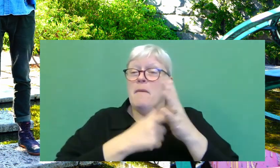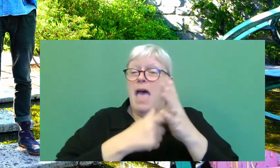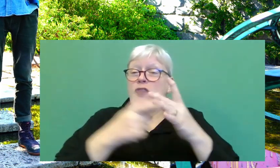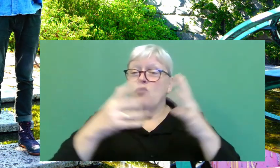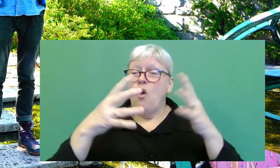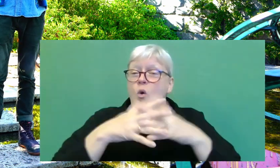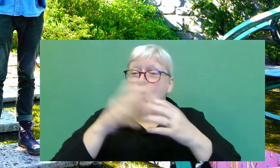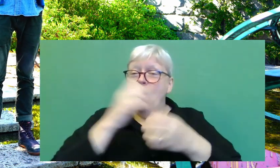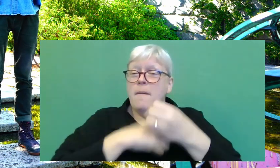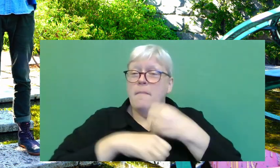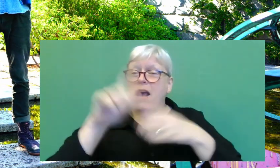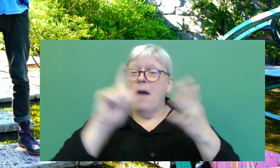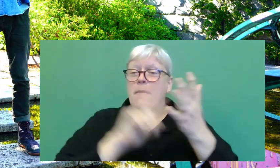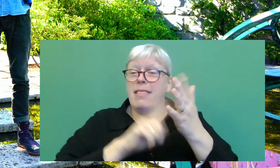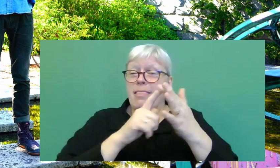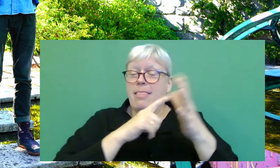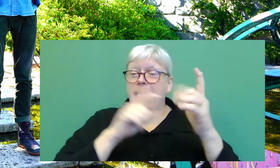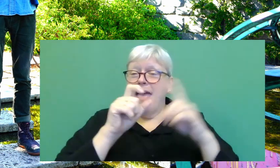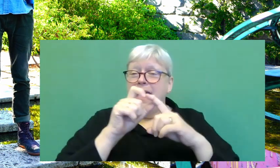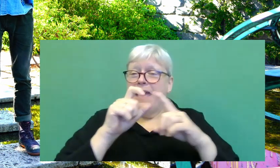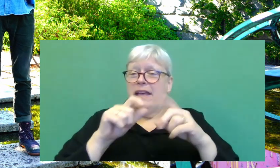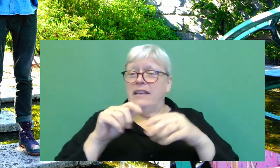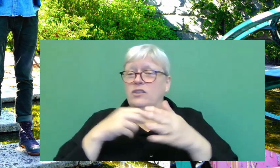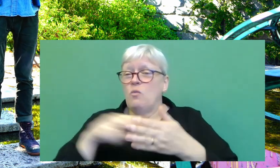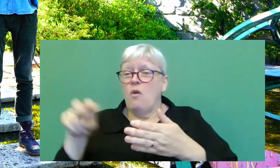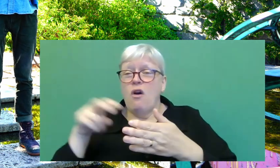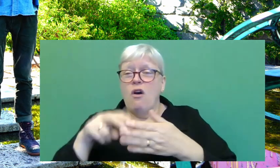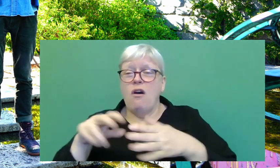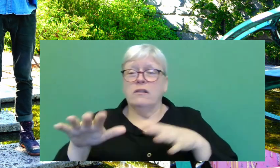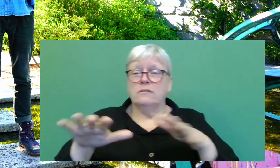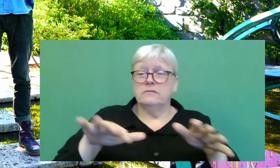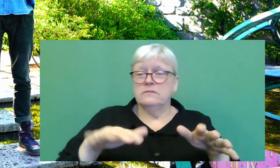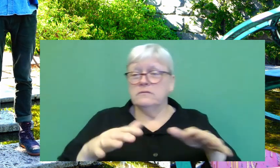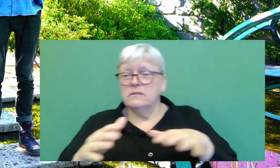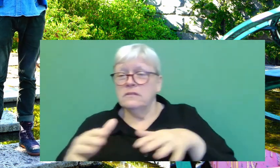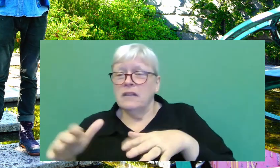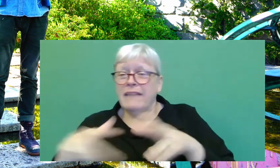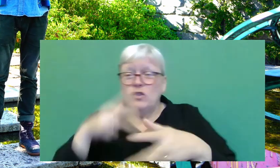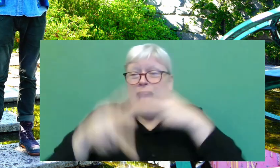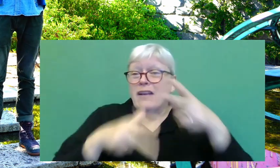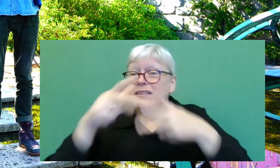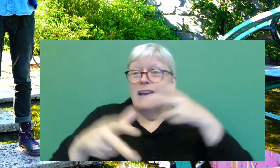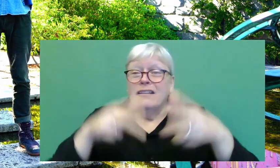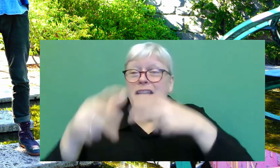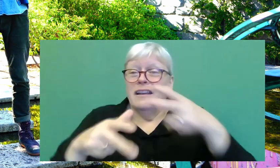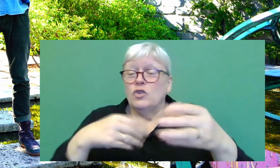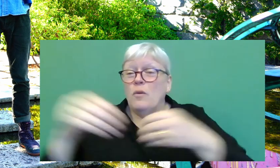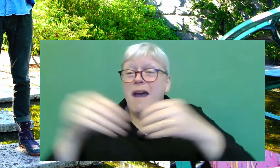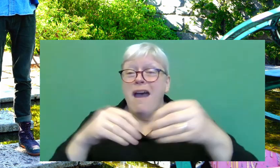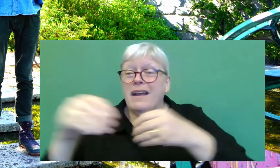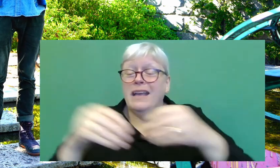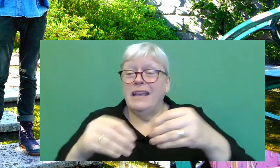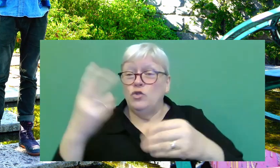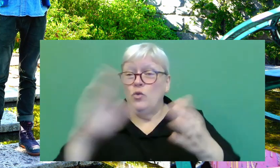wheel that required me to cycle like fuck just to make it to market less than 2 miles away. I'm on the cusp of